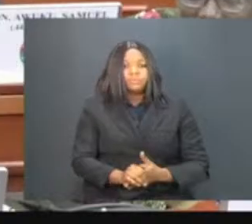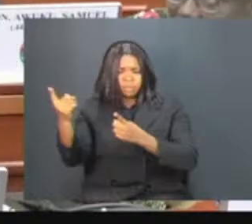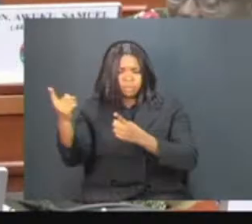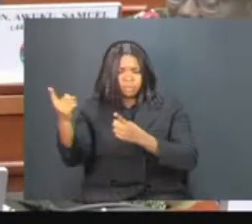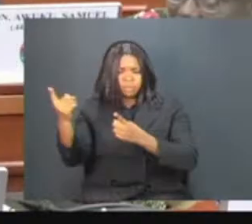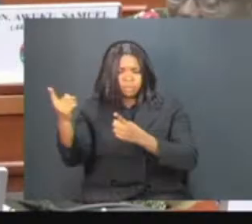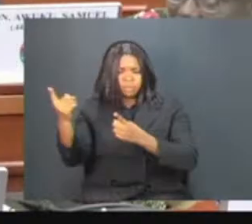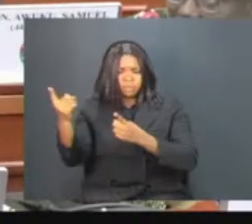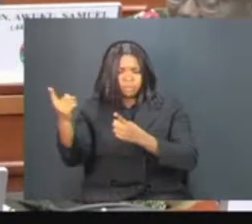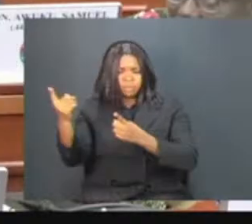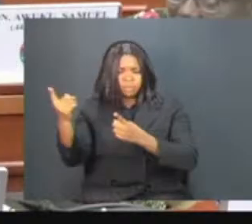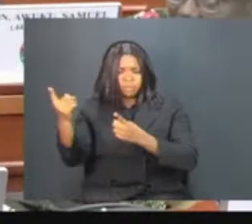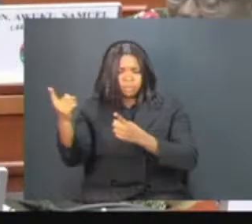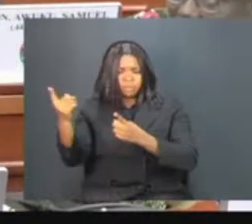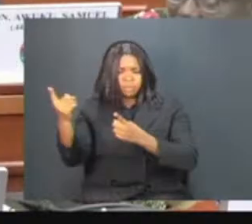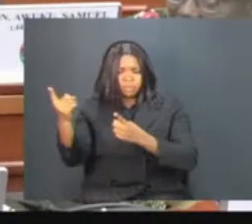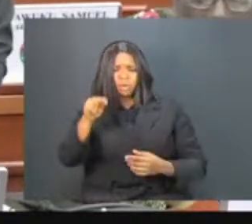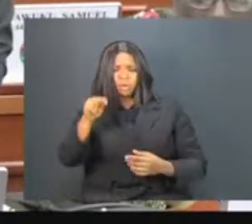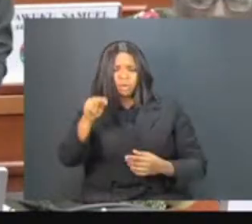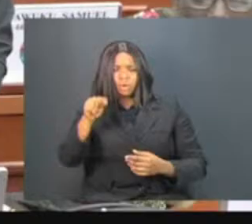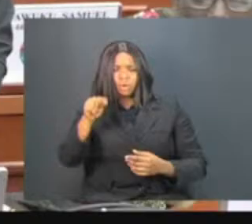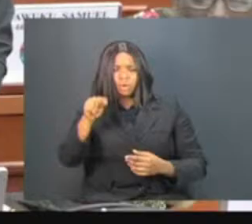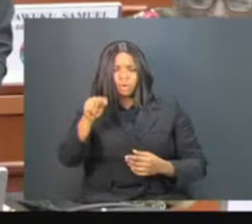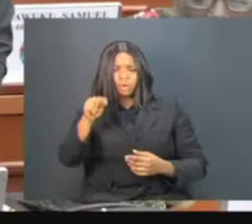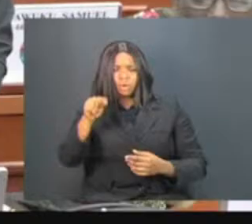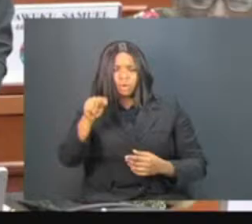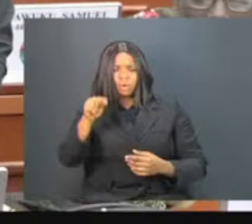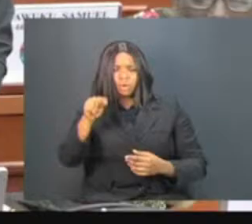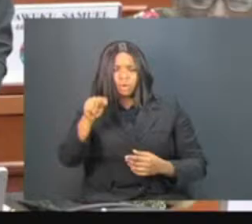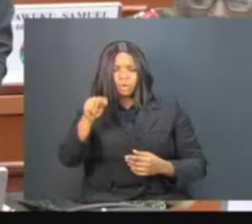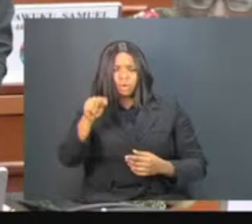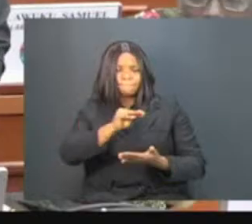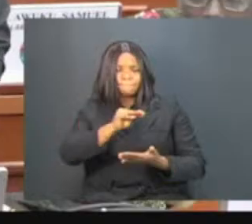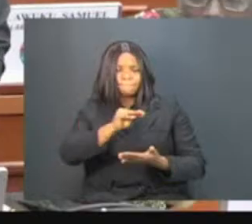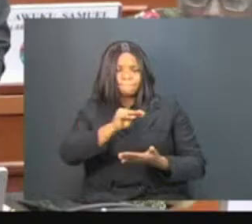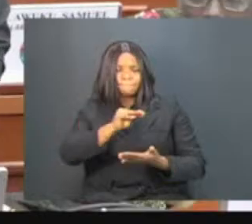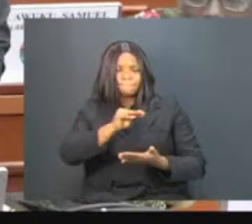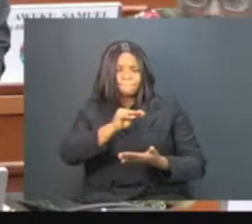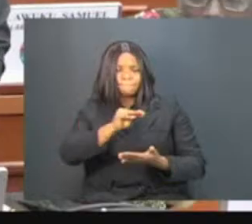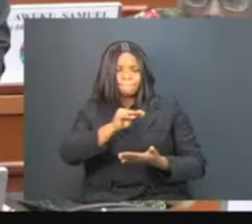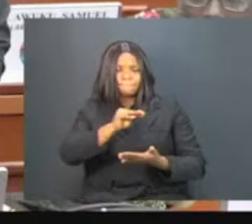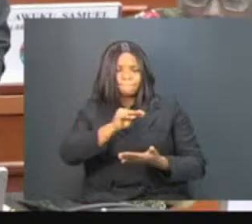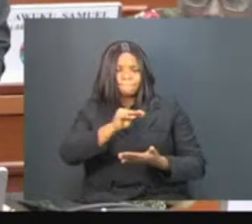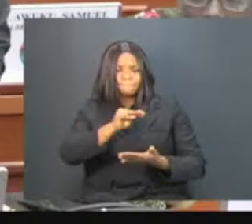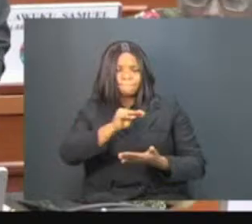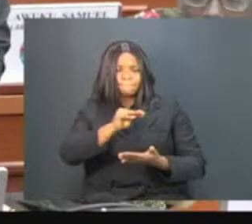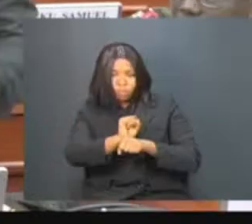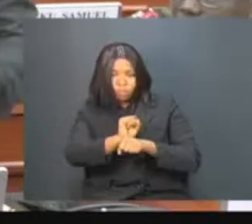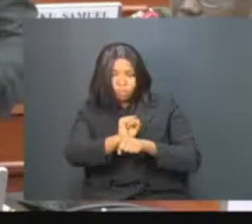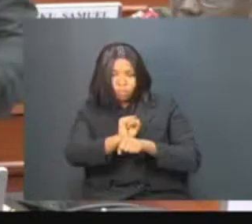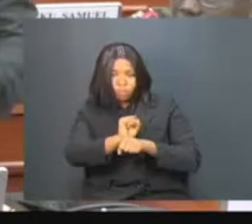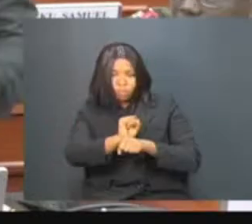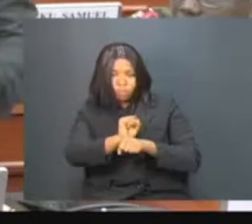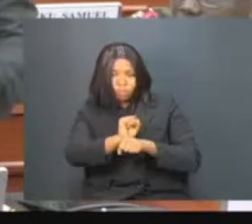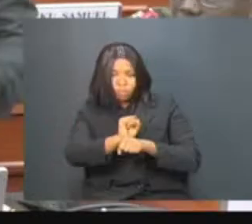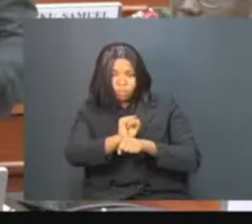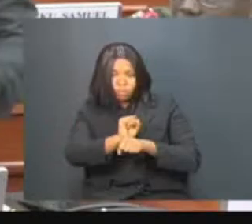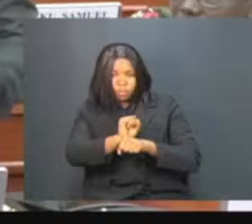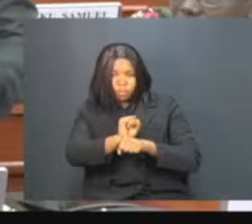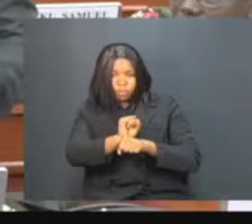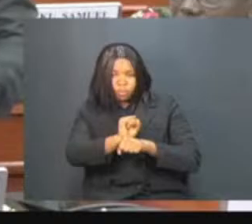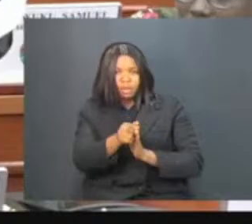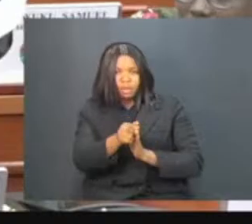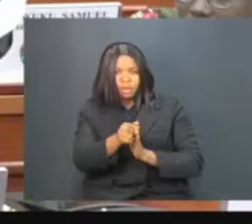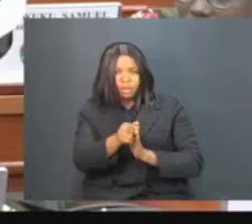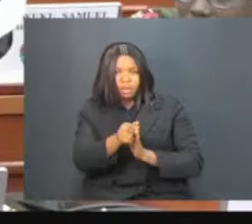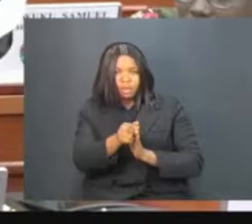they need $400 million United States dollars to operate the 24-hour economy. Mr. Speaker, their flagship program, they dedicated